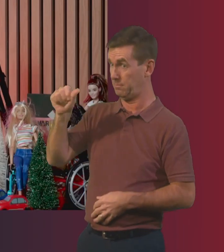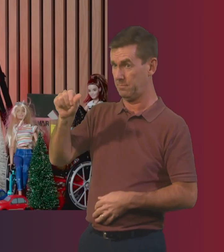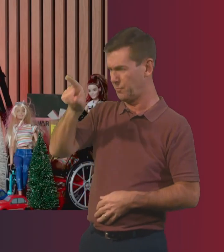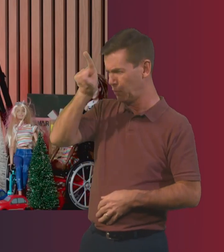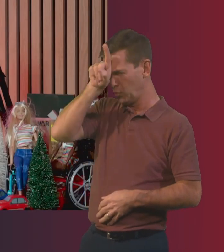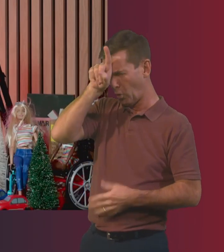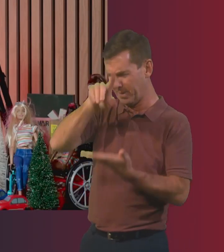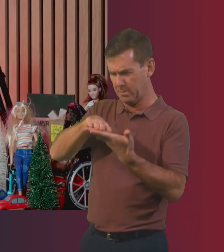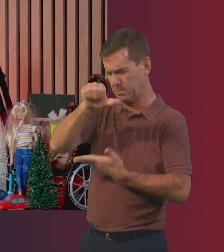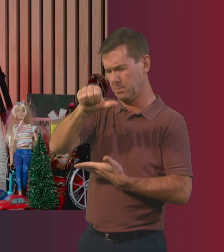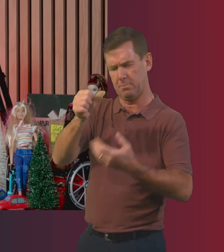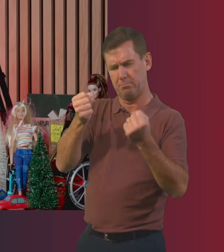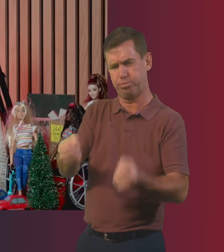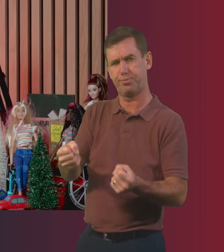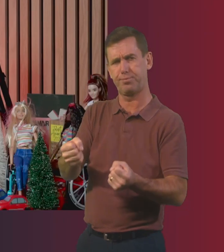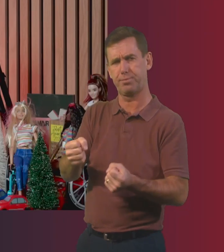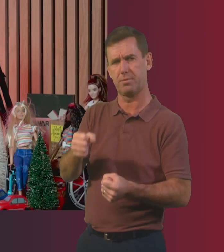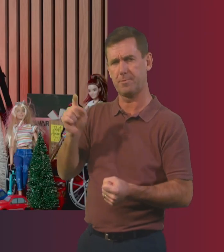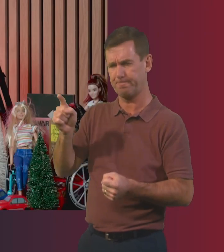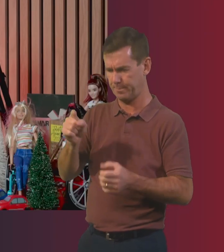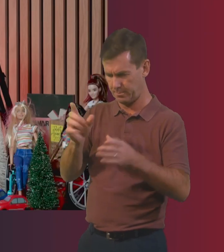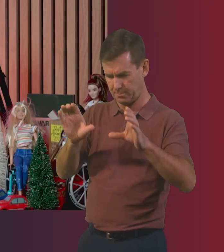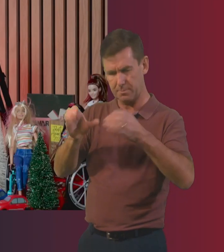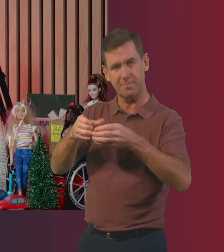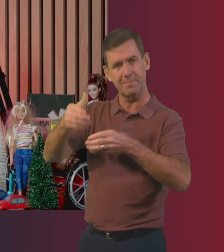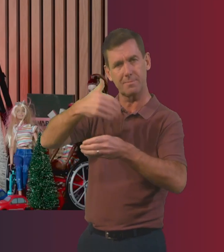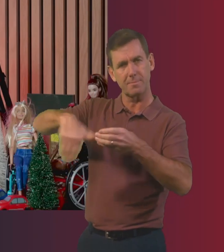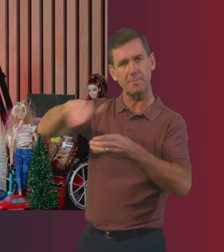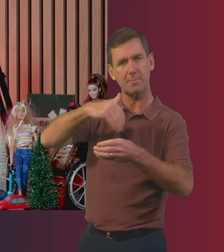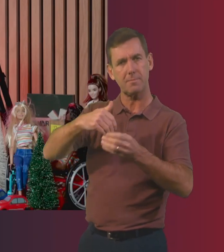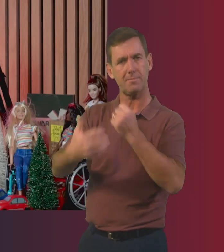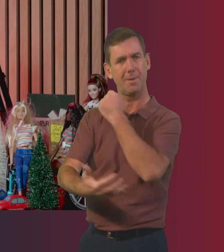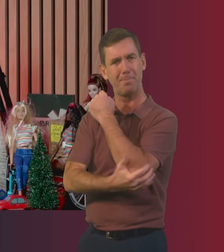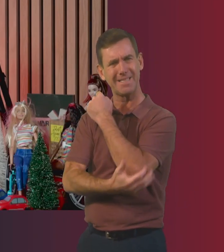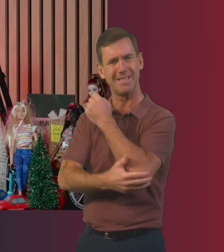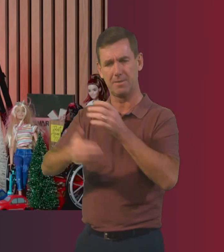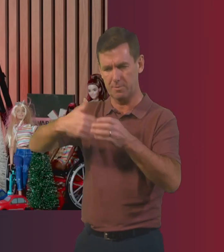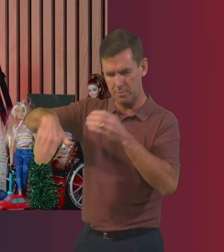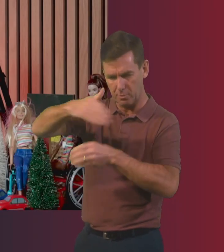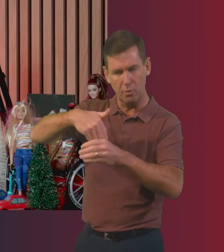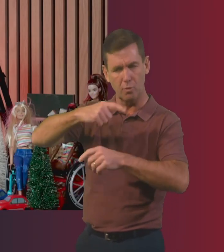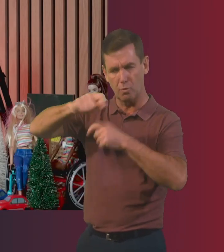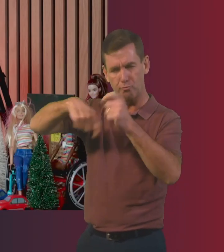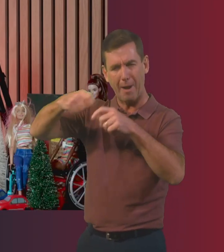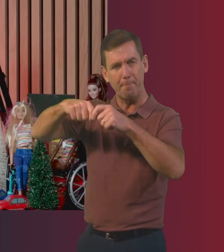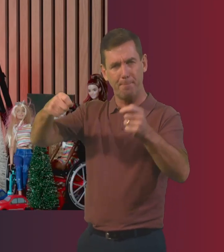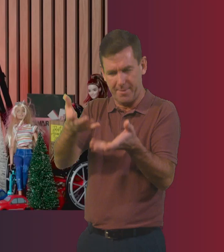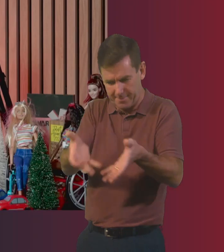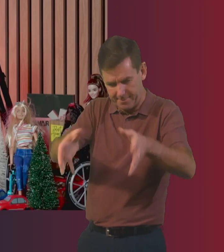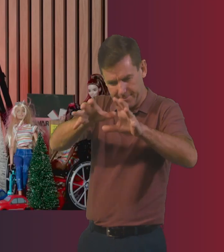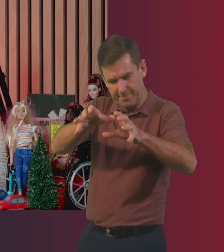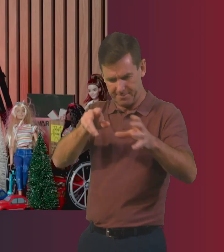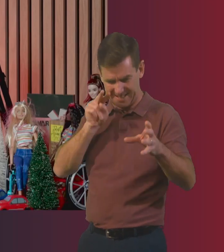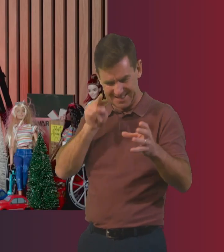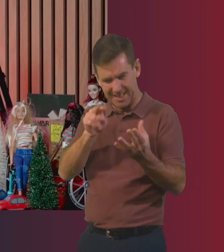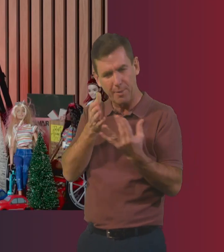and that clear cellophane. Yes. You put your biscuits in and then you wrap it up. That's just, that's what people did, like